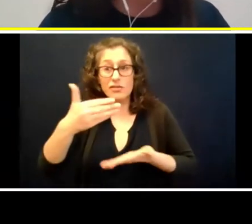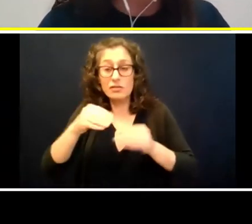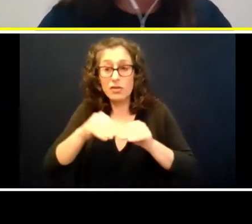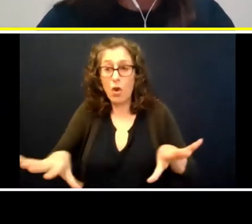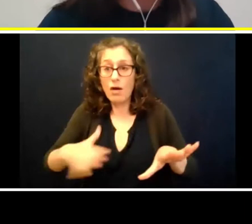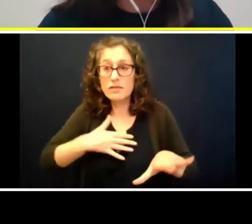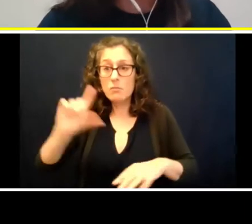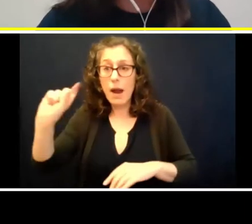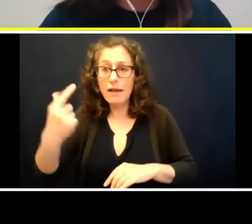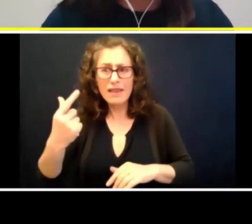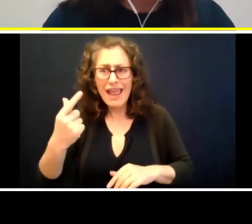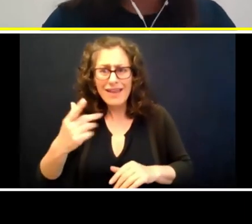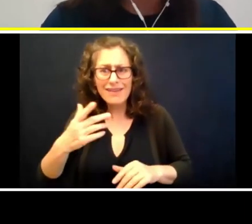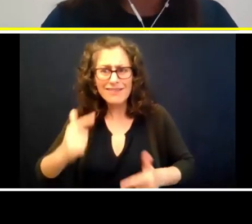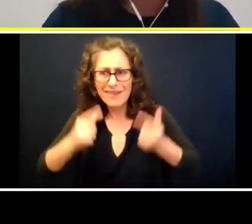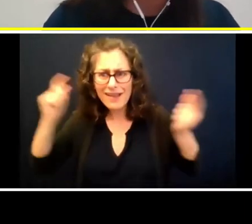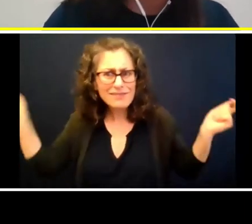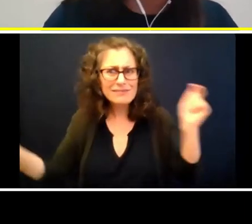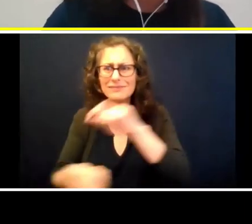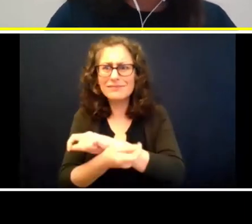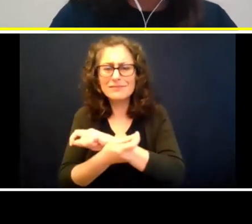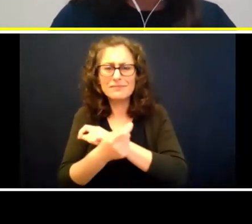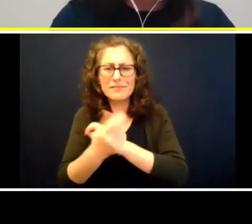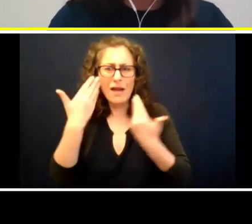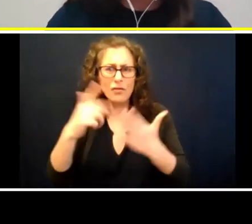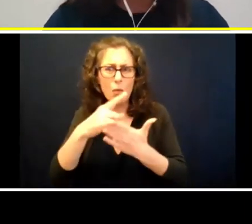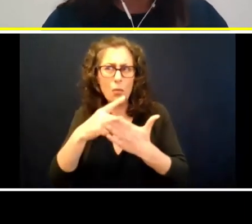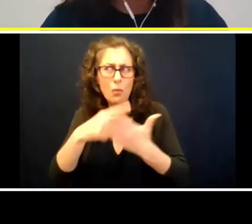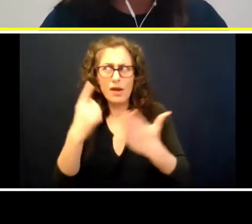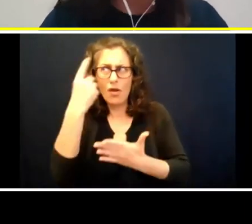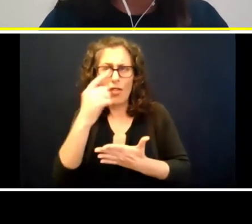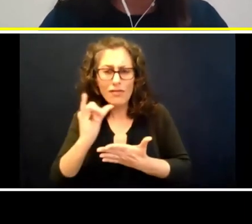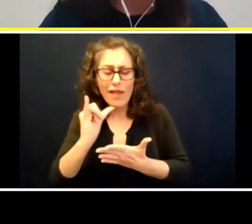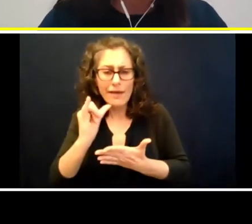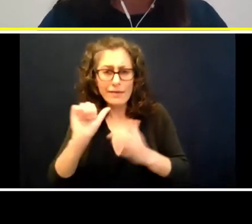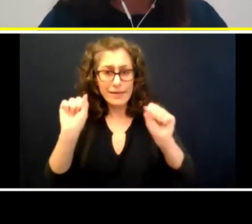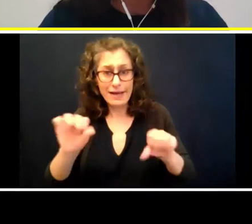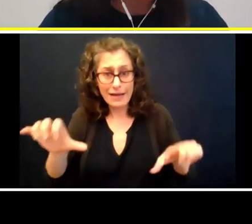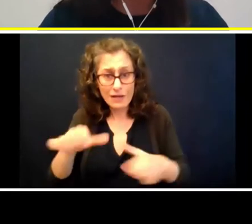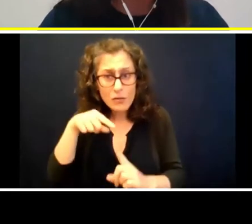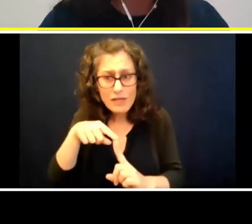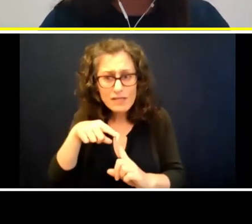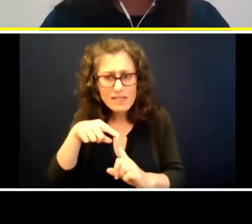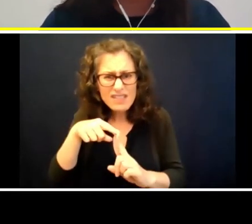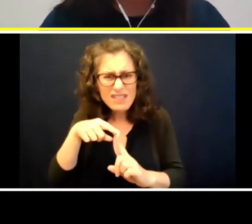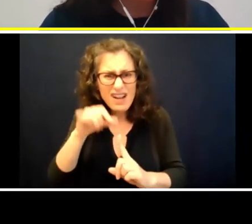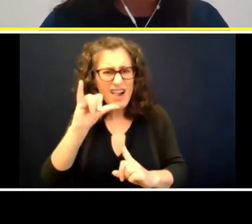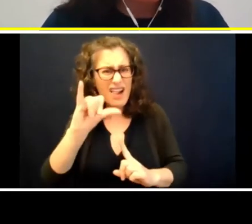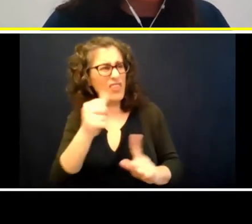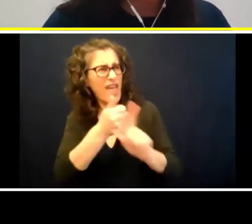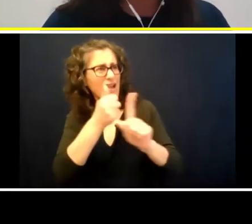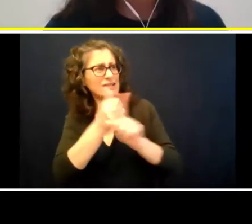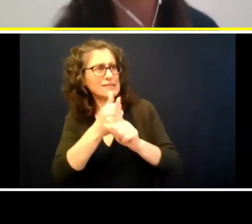my life is going to look like. I don't know if I'll still be able to do this. That sounds like a movie right